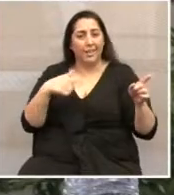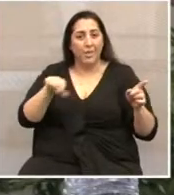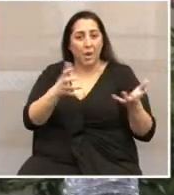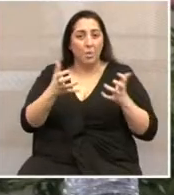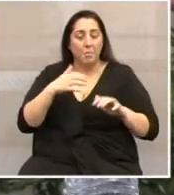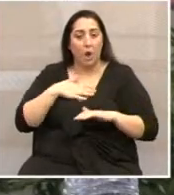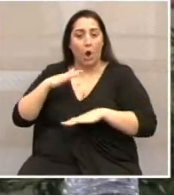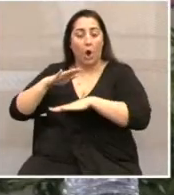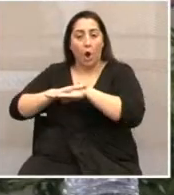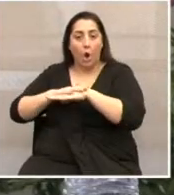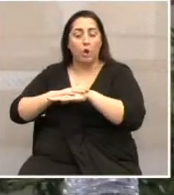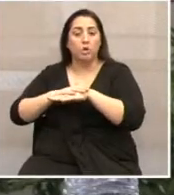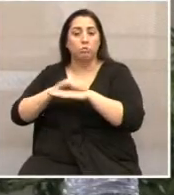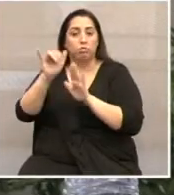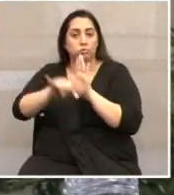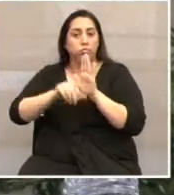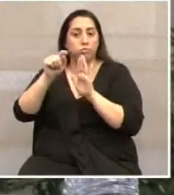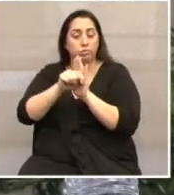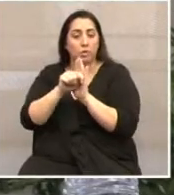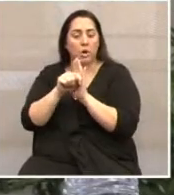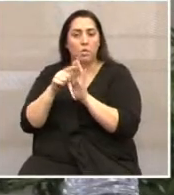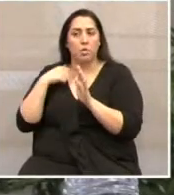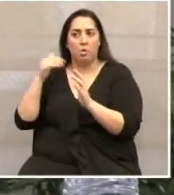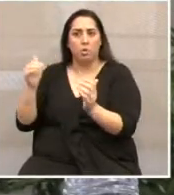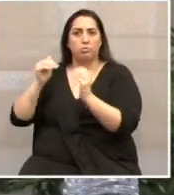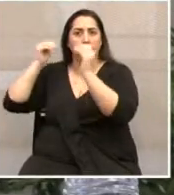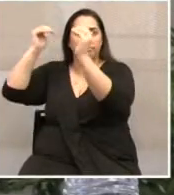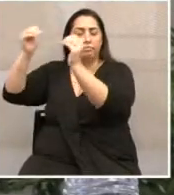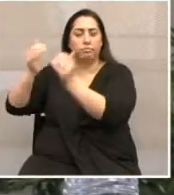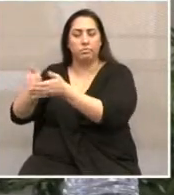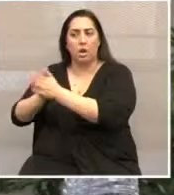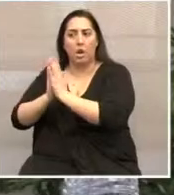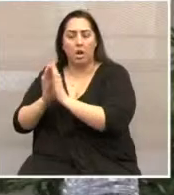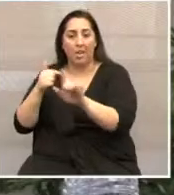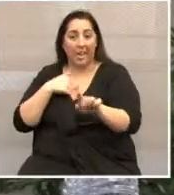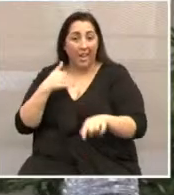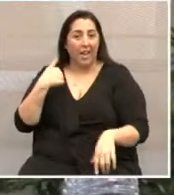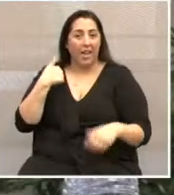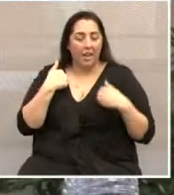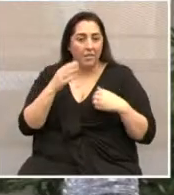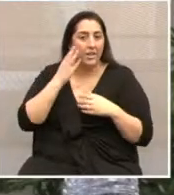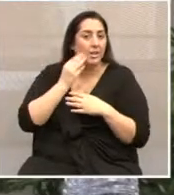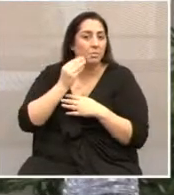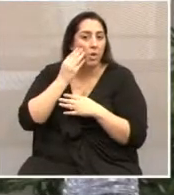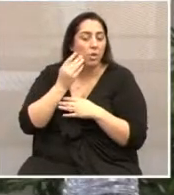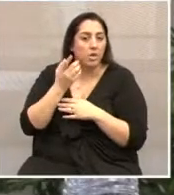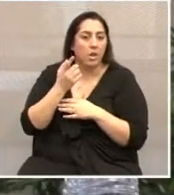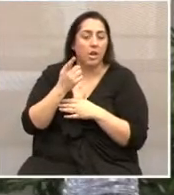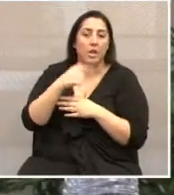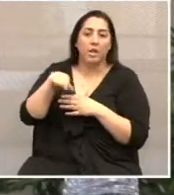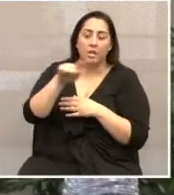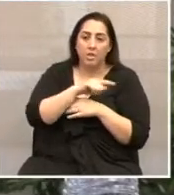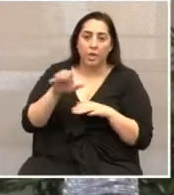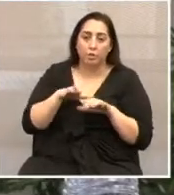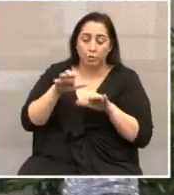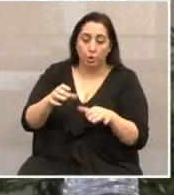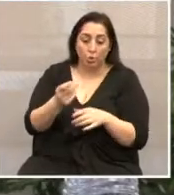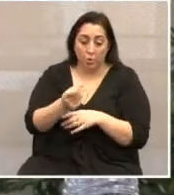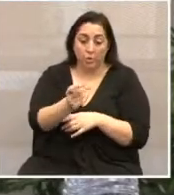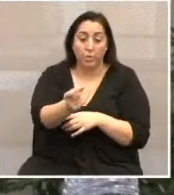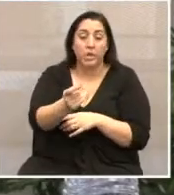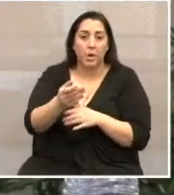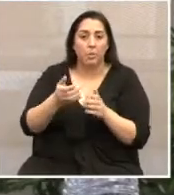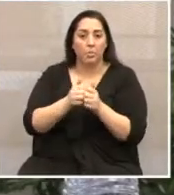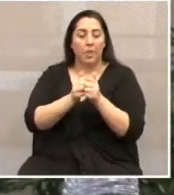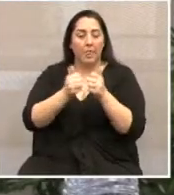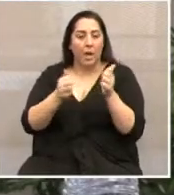the radio station. And so I have the experience of they acted too quickly without reviewing